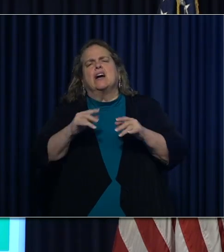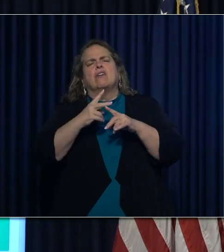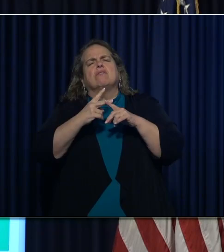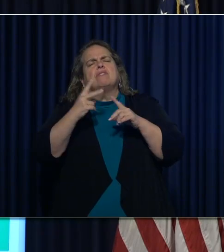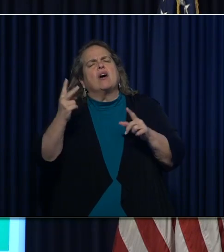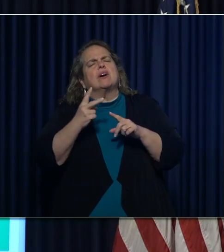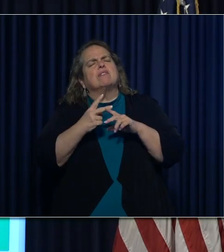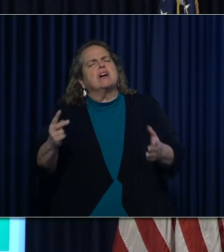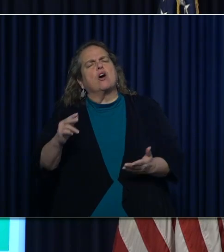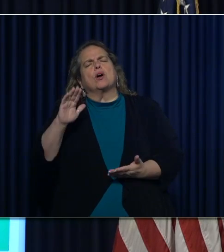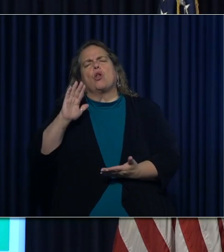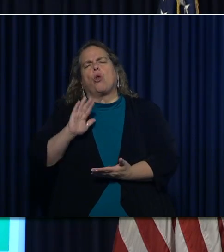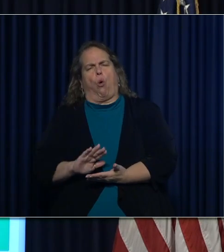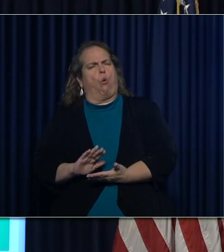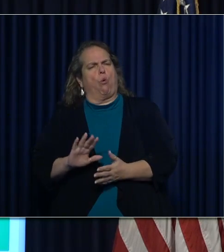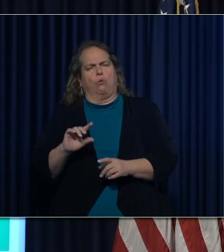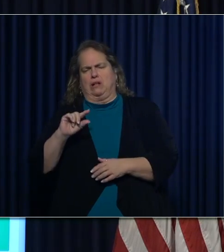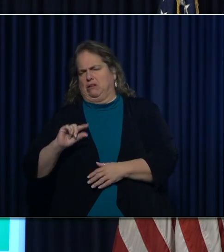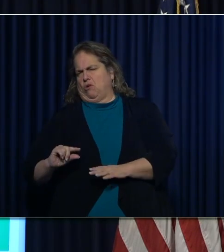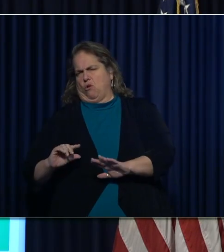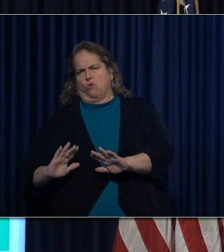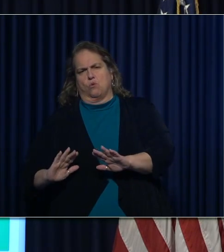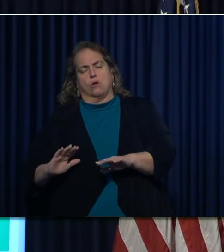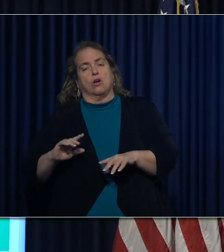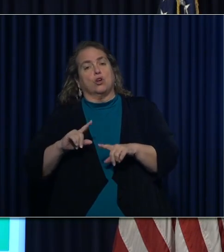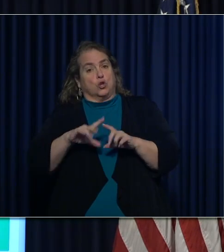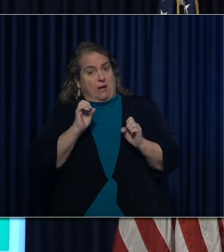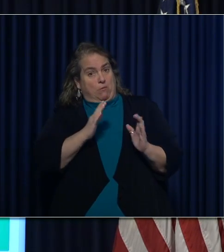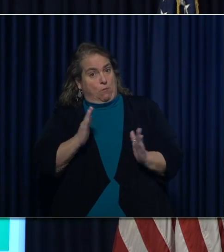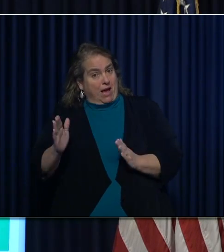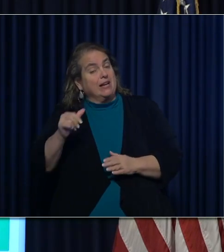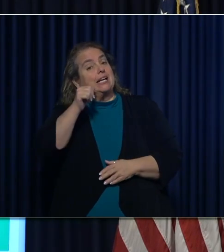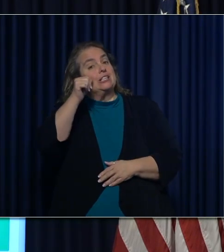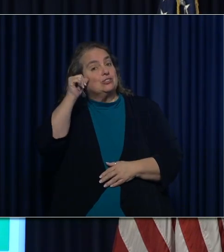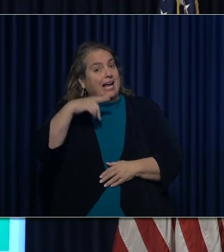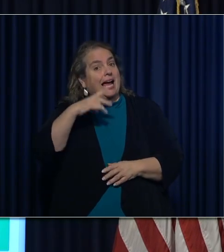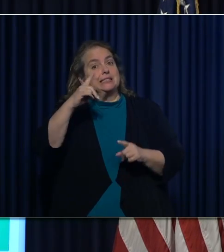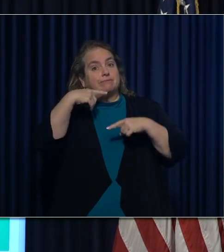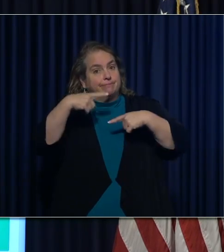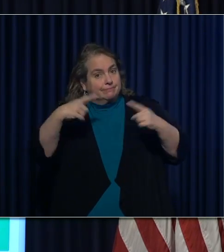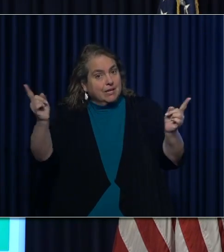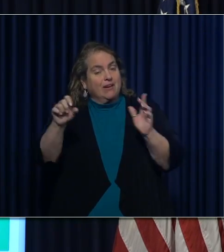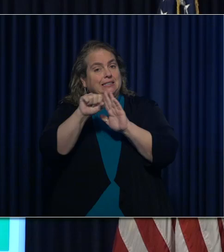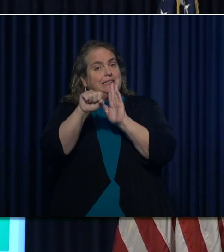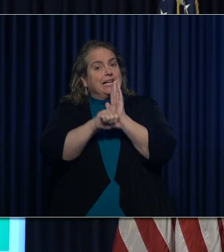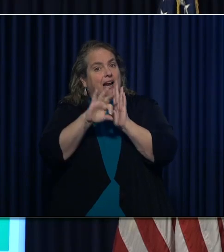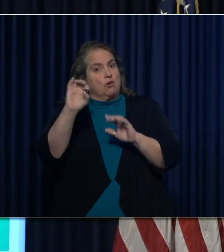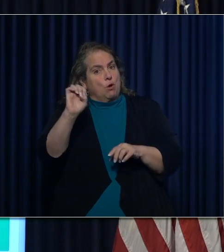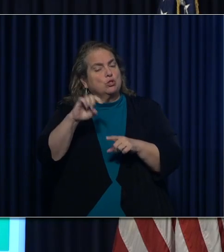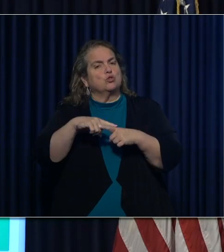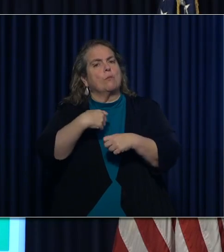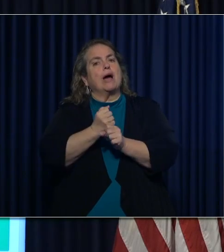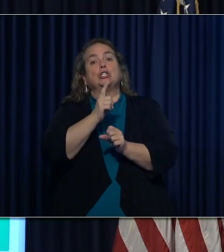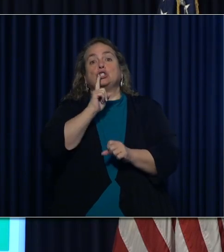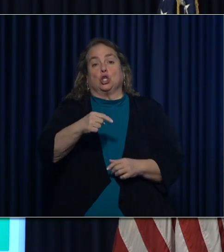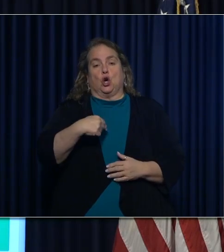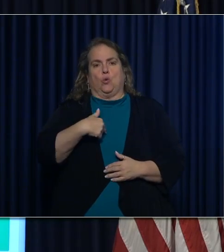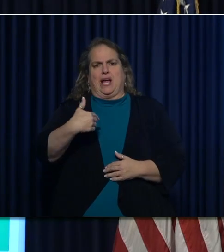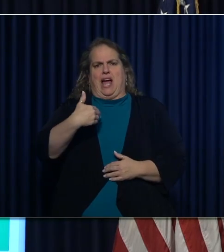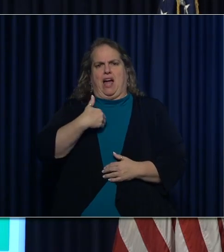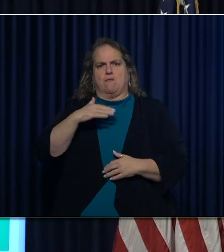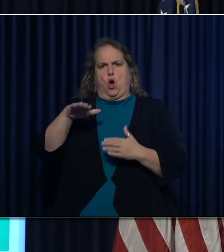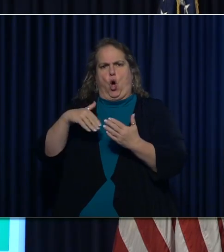low. But to be prepared, yesterday I declared a state of emergency to ensure we have all the tools that we need at